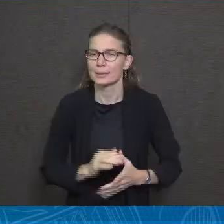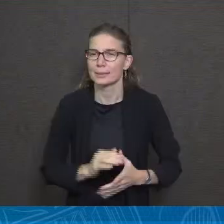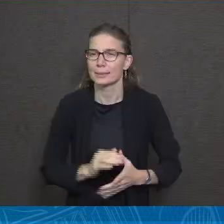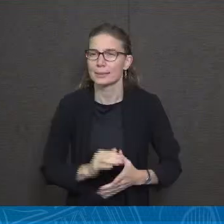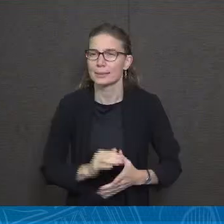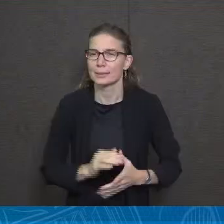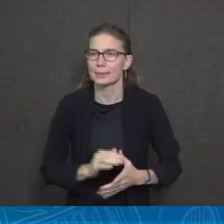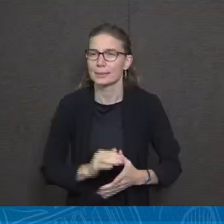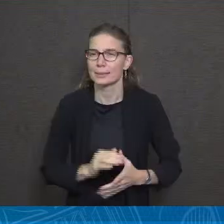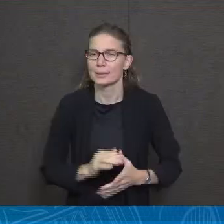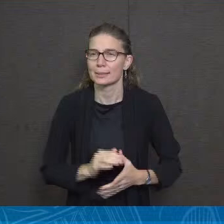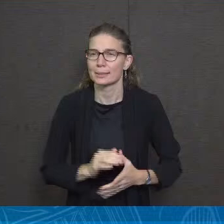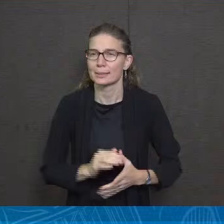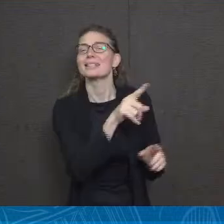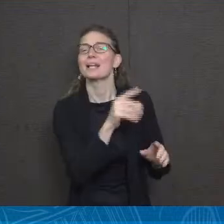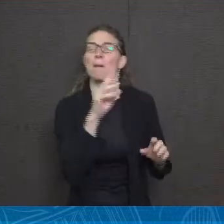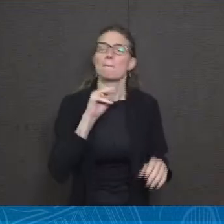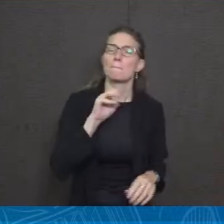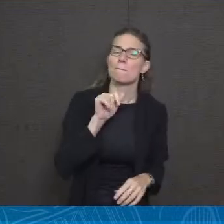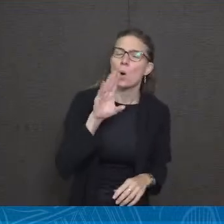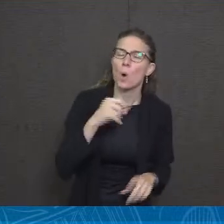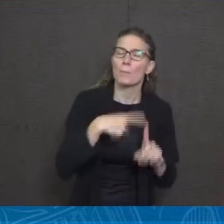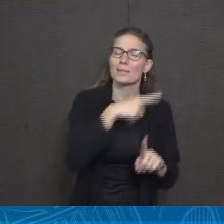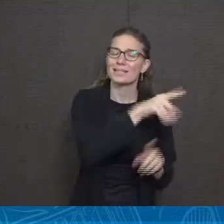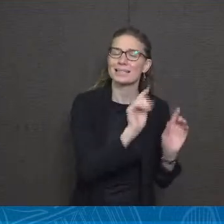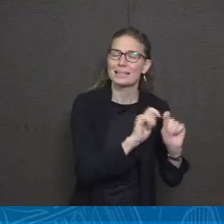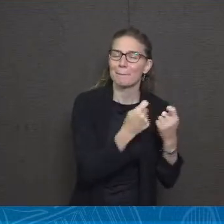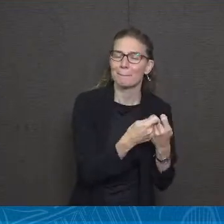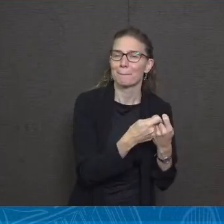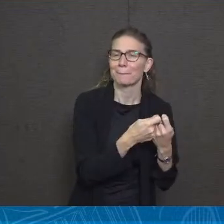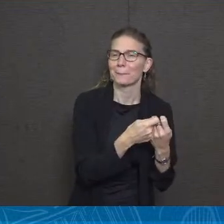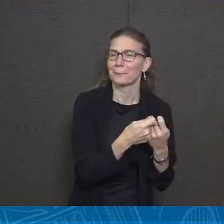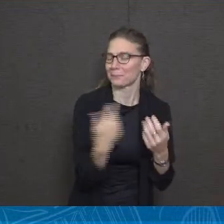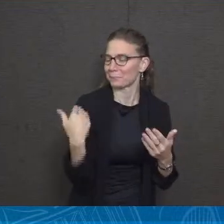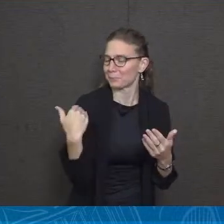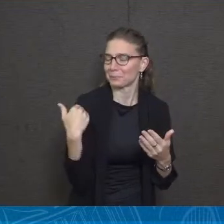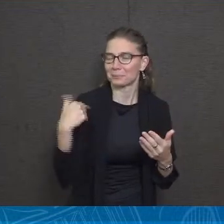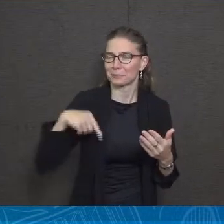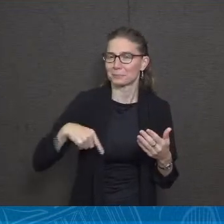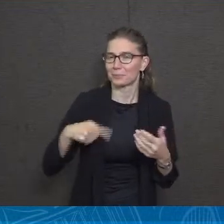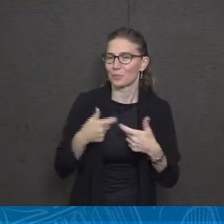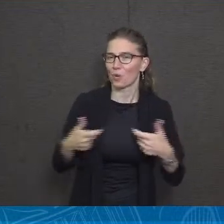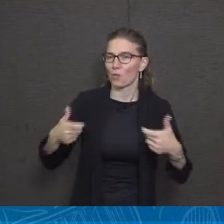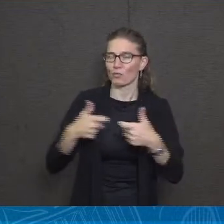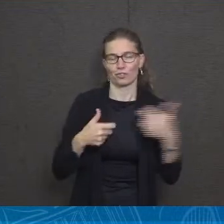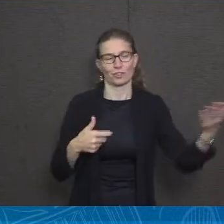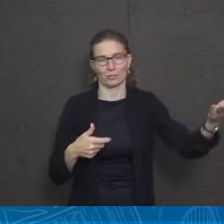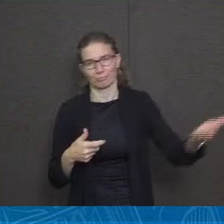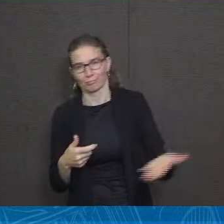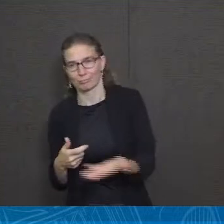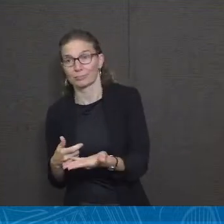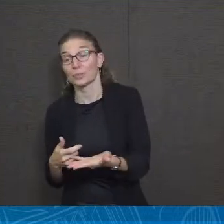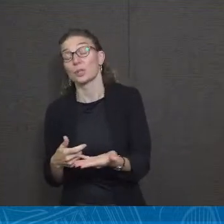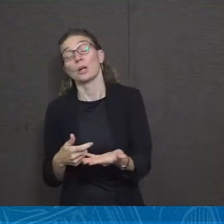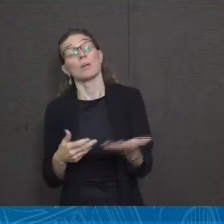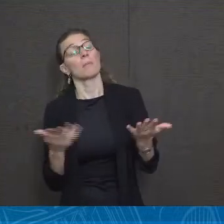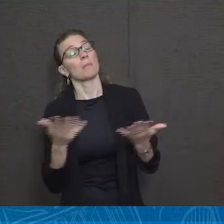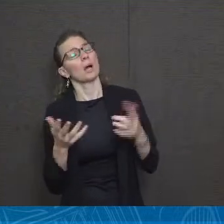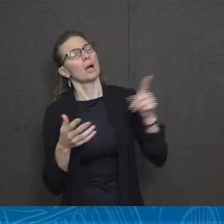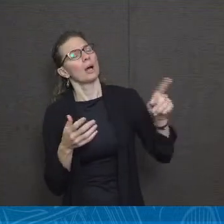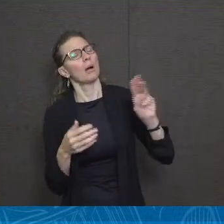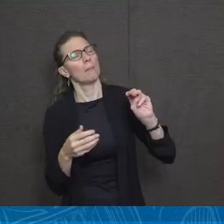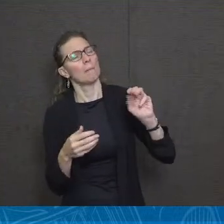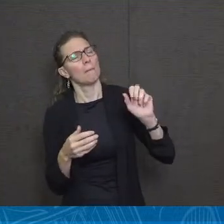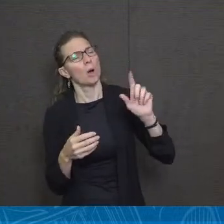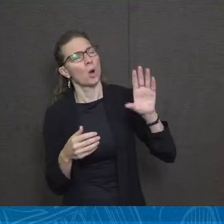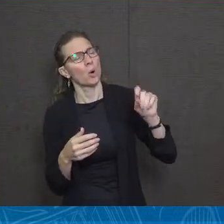Marco and his team to a conference earlier this year. The thing that strikes me about this, as Marco said, I think this is a